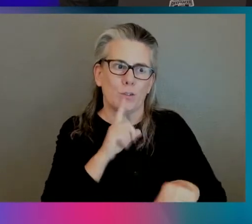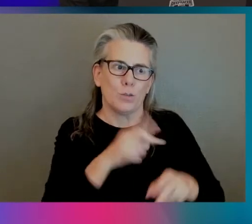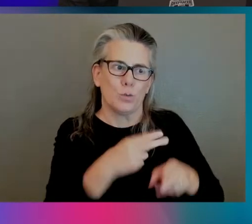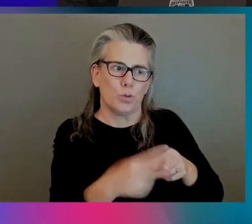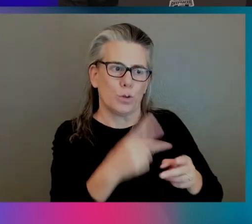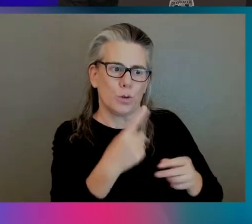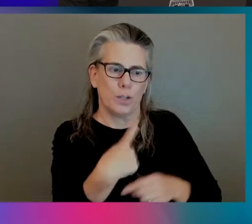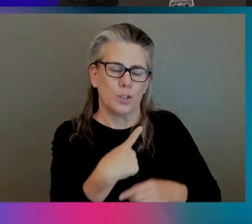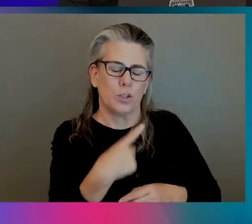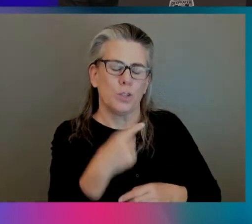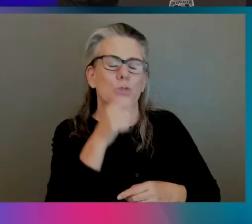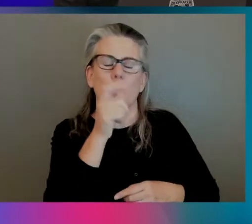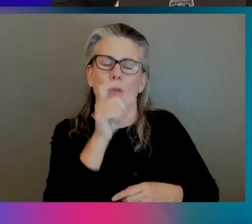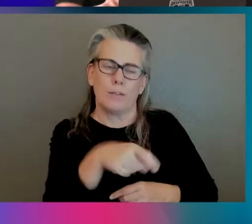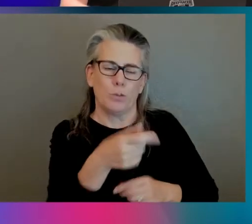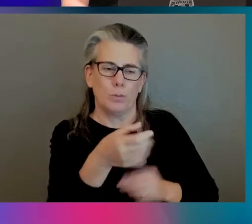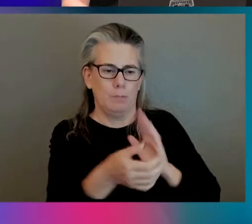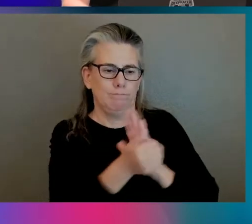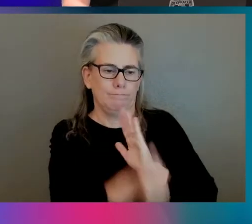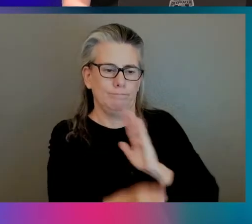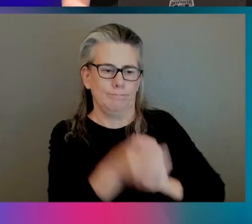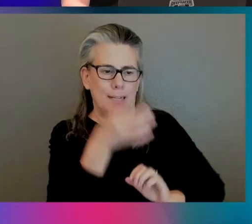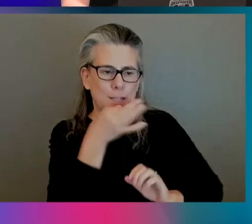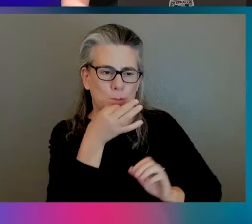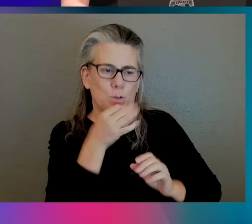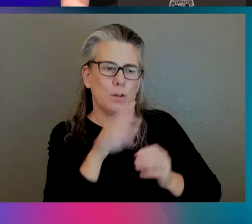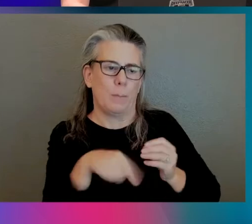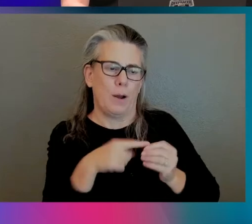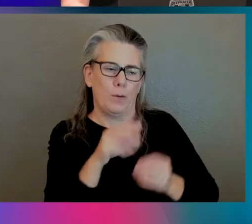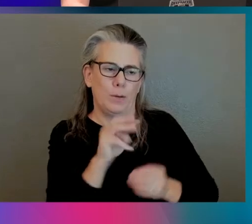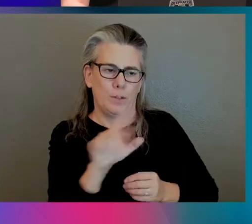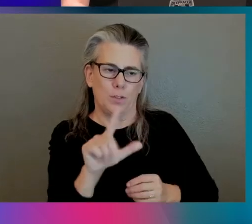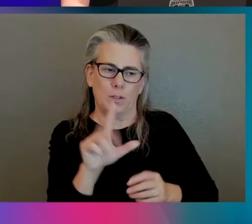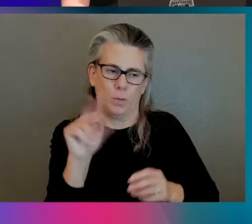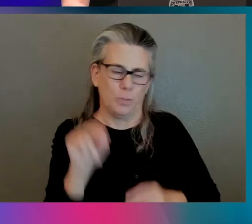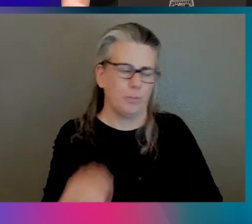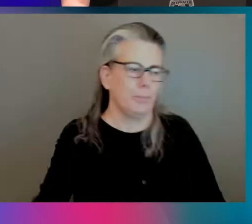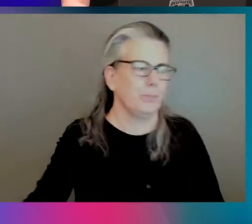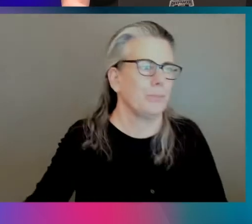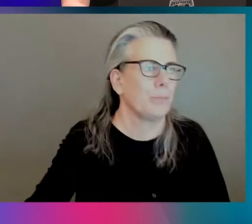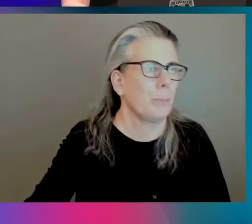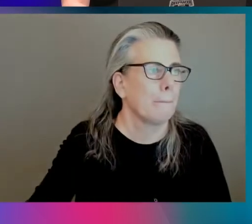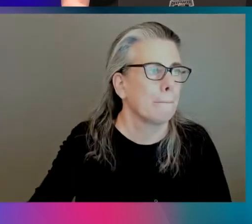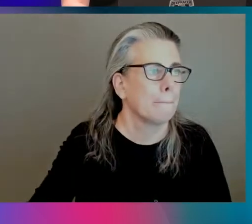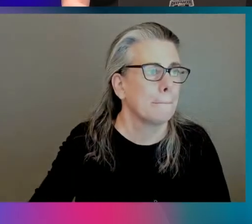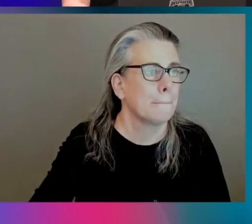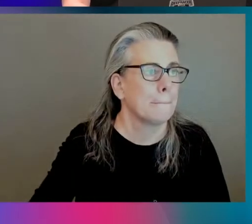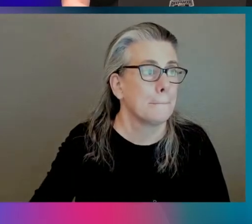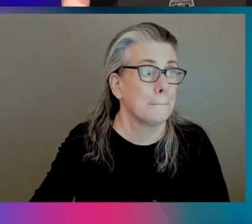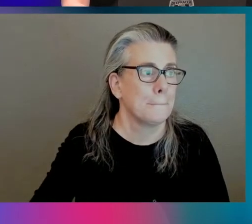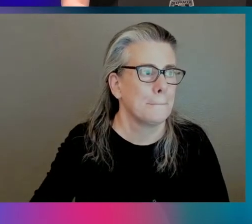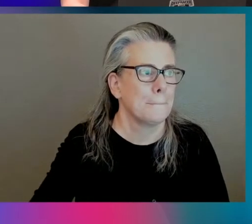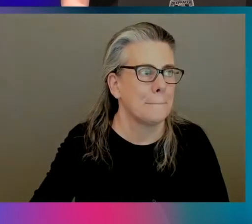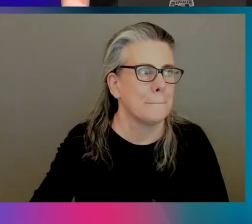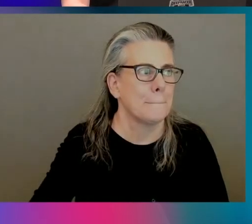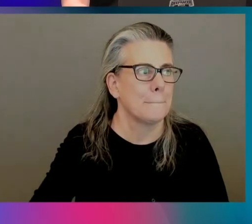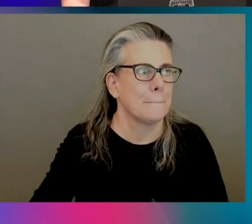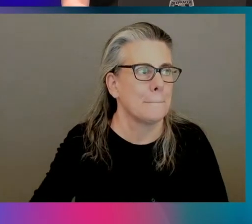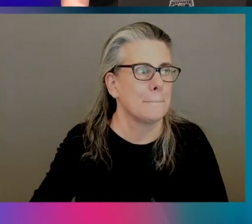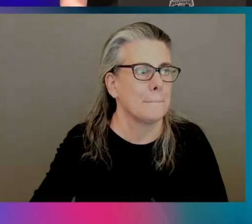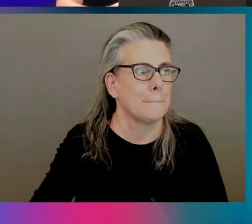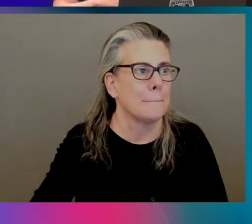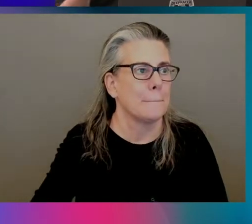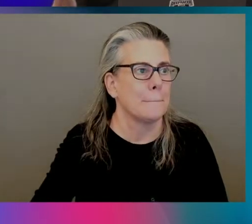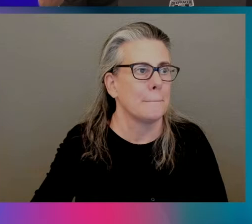Perfect. Sounds ideal. To someone like me. It's like machine learning. This is the new similar items